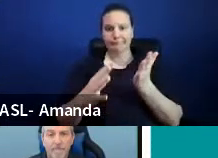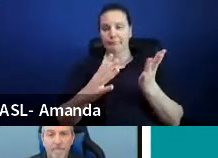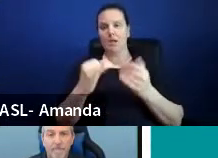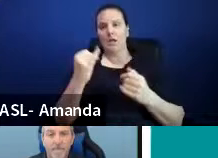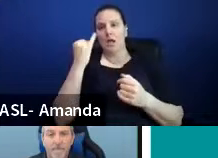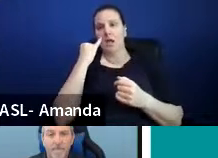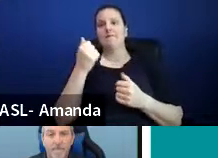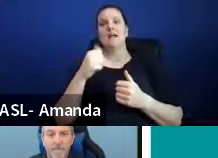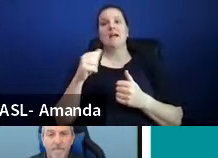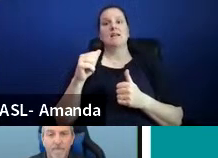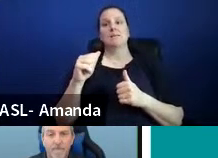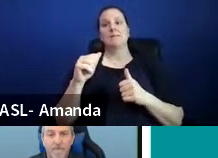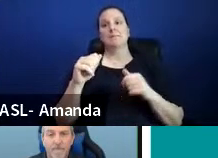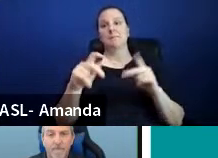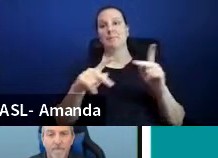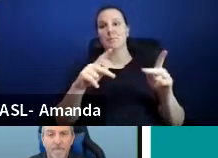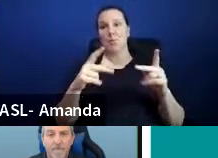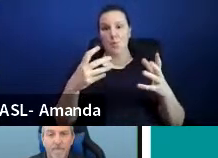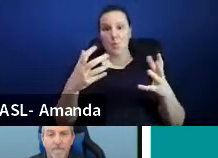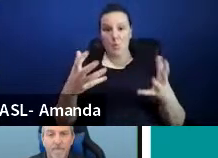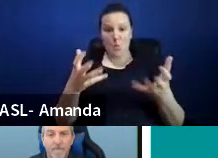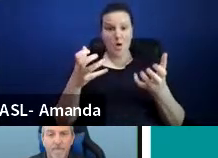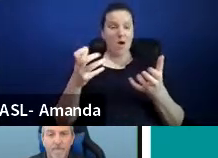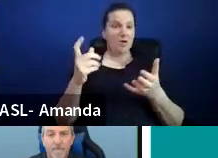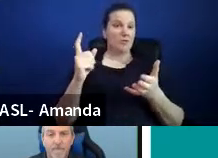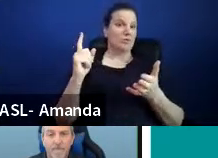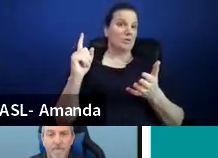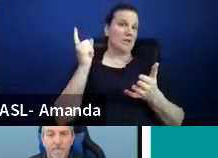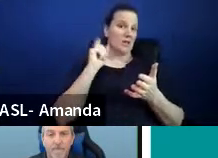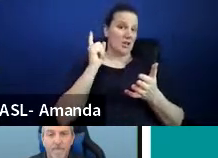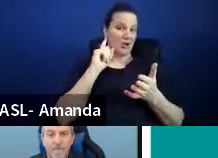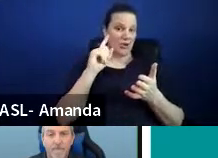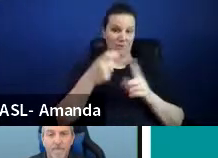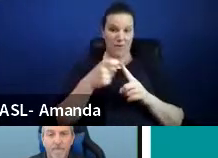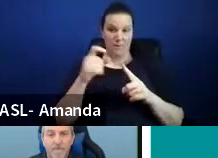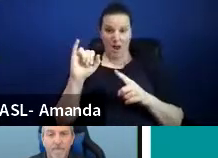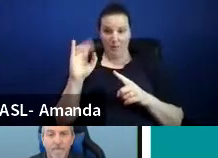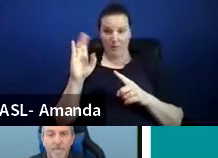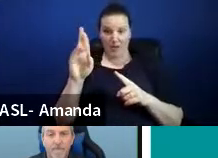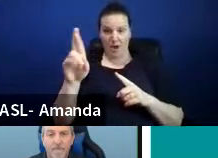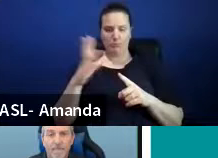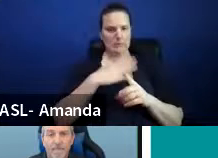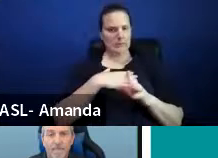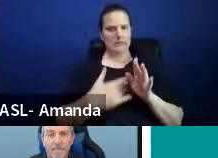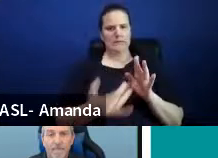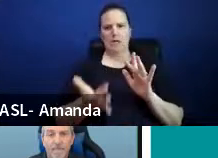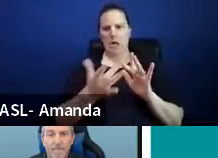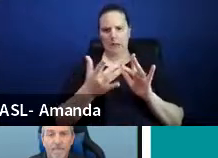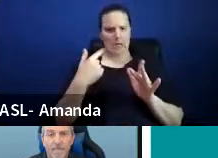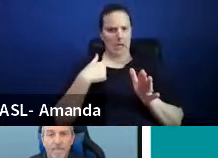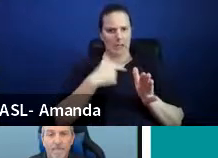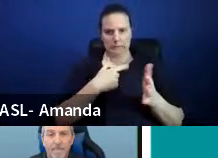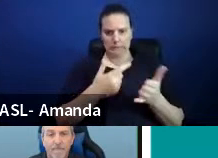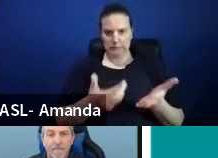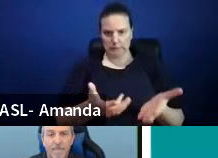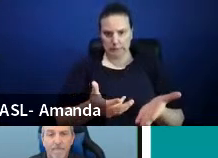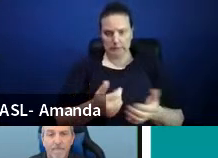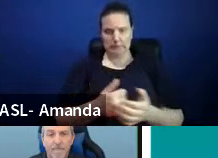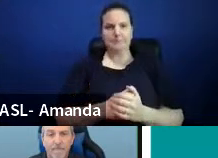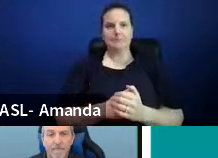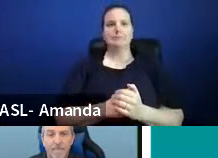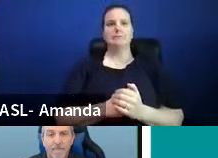are folks who want to hear from IBR, please contact us. We also were